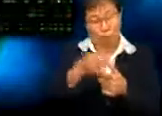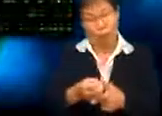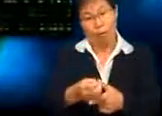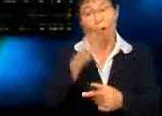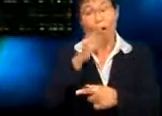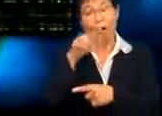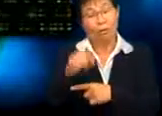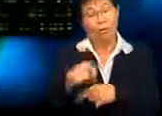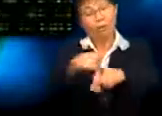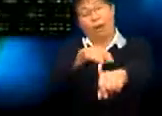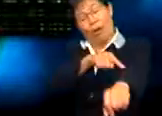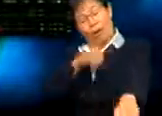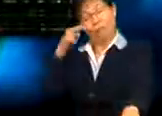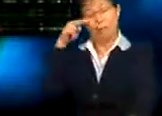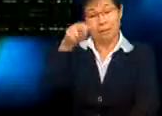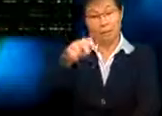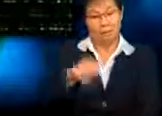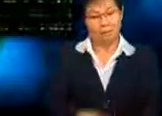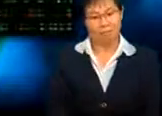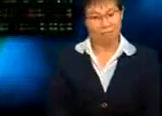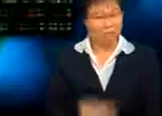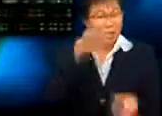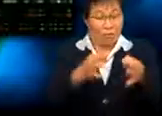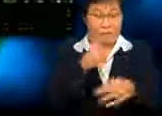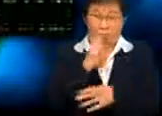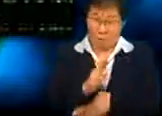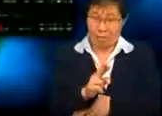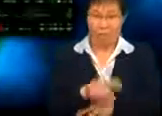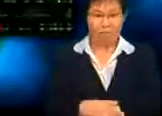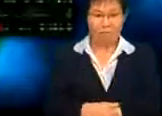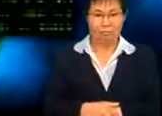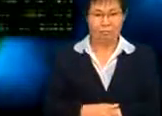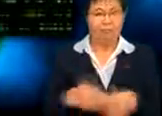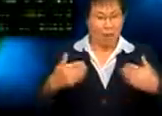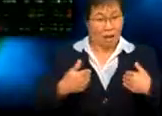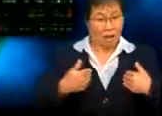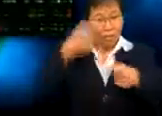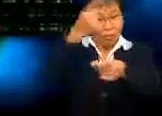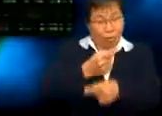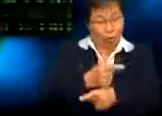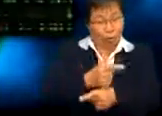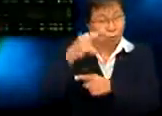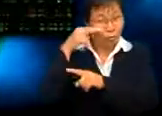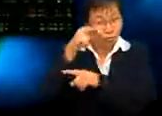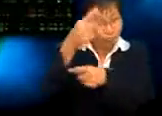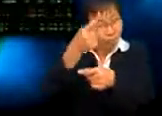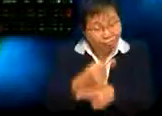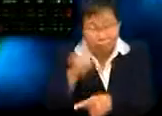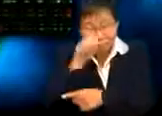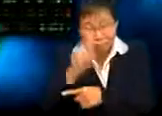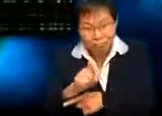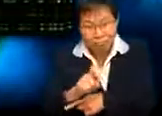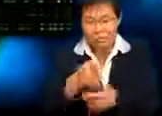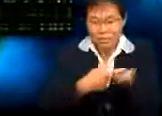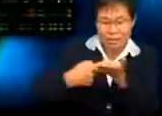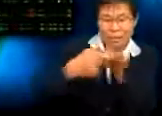Or are you long-sighted? If you are, have you corrected your vision?